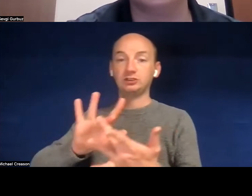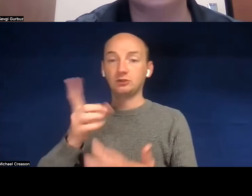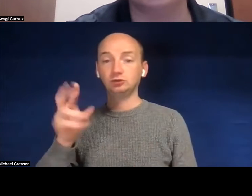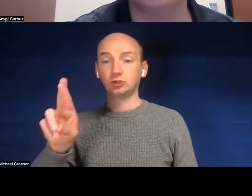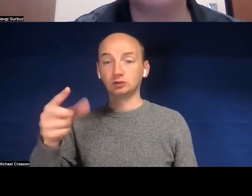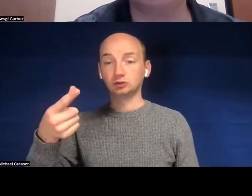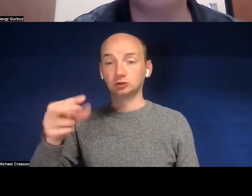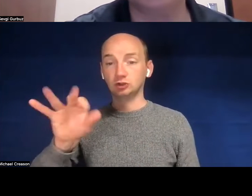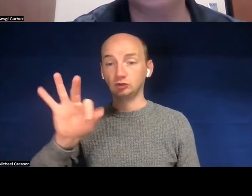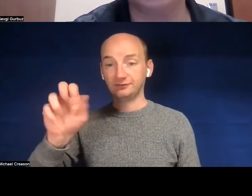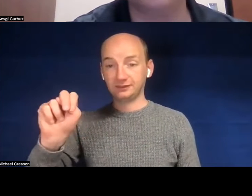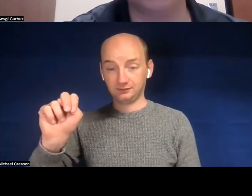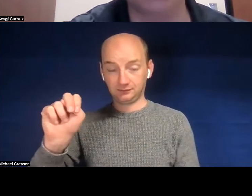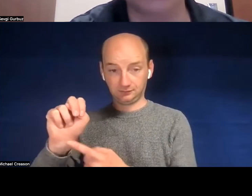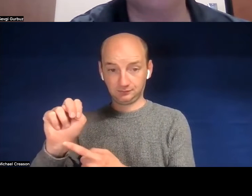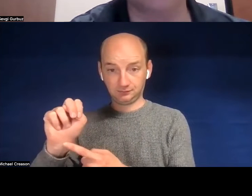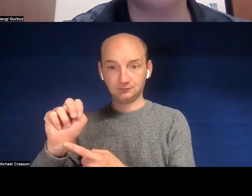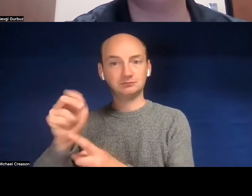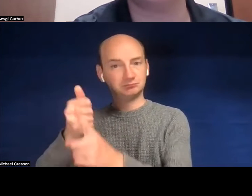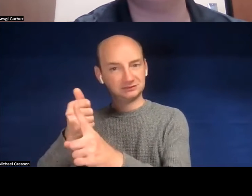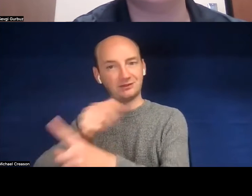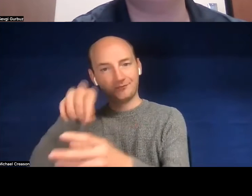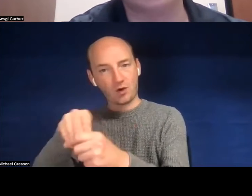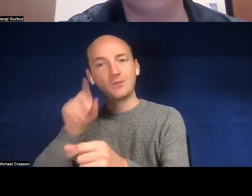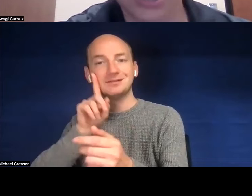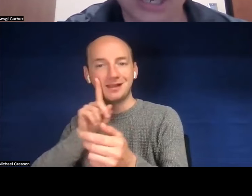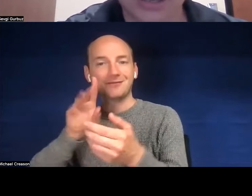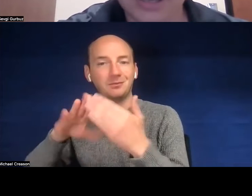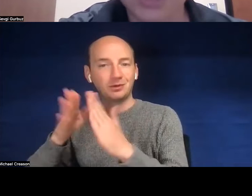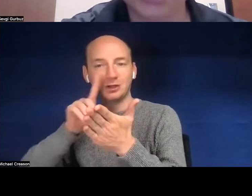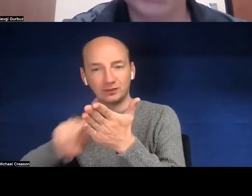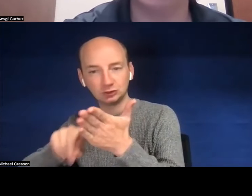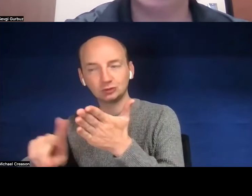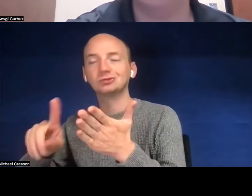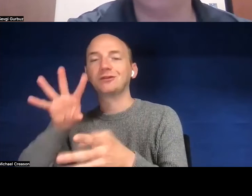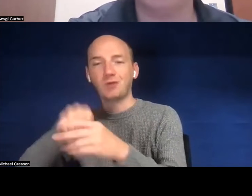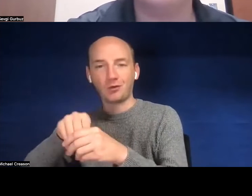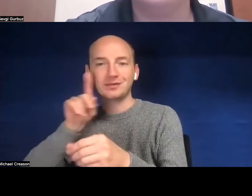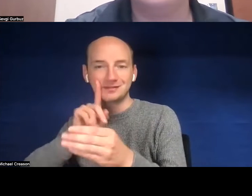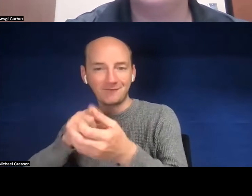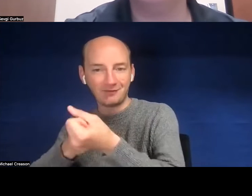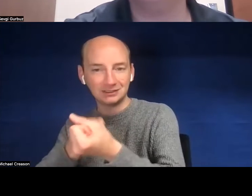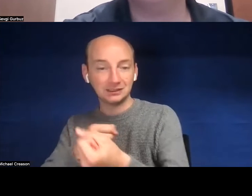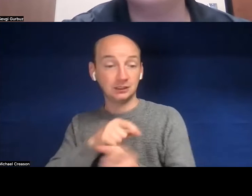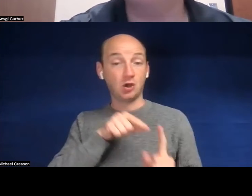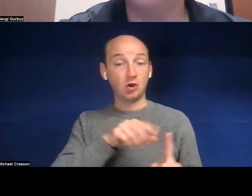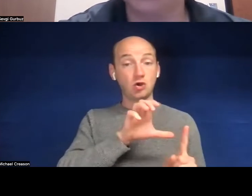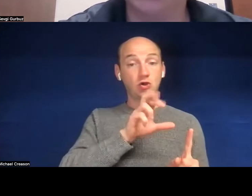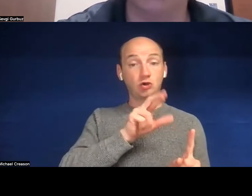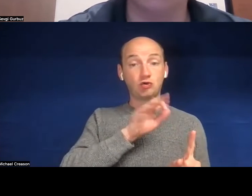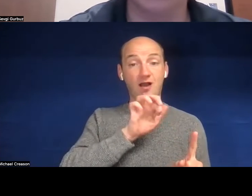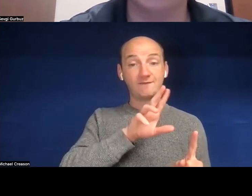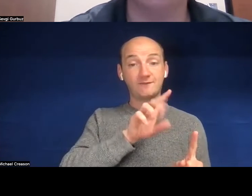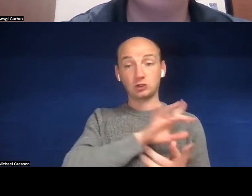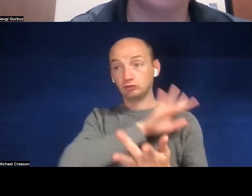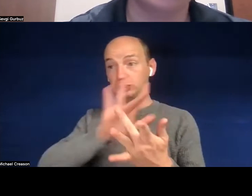active in deaf community research and deaf advocacy to see what he thought. And that first